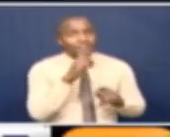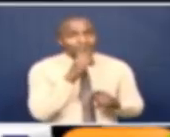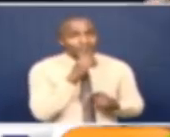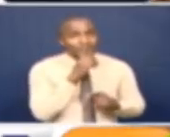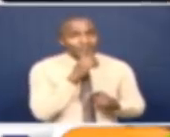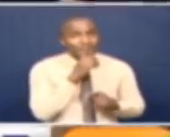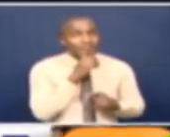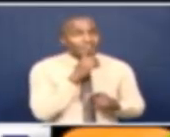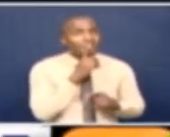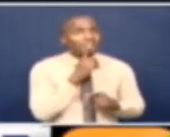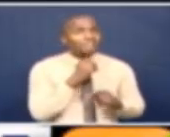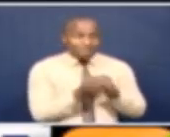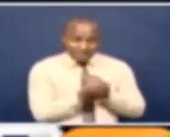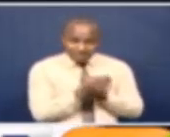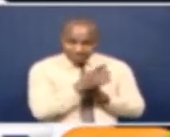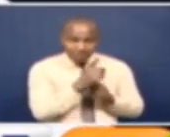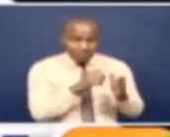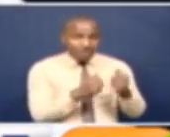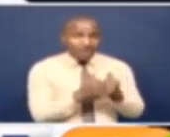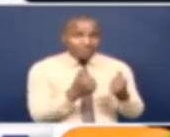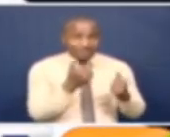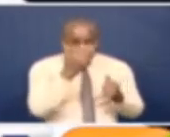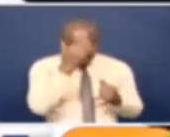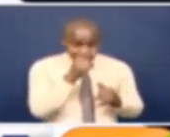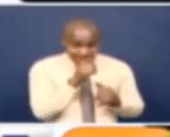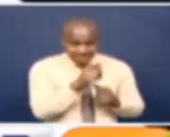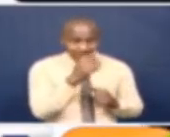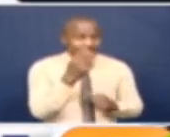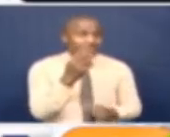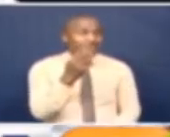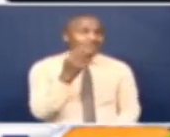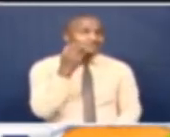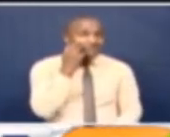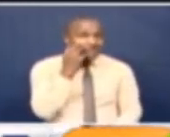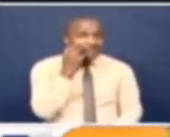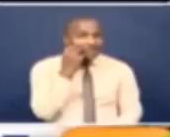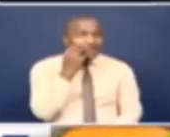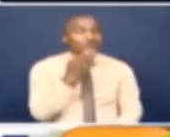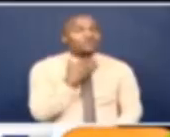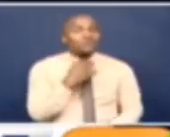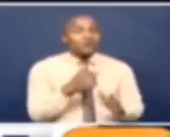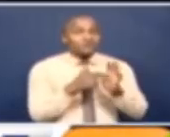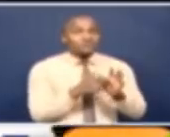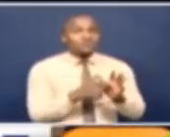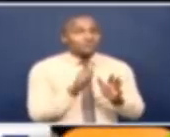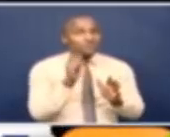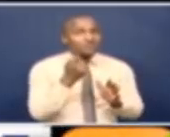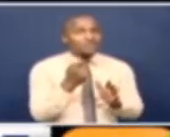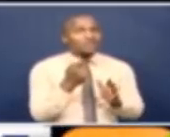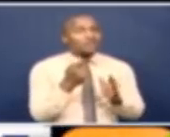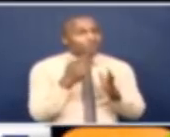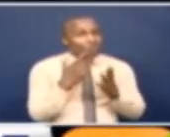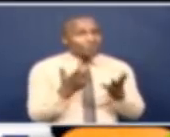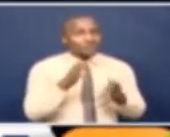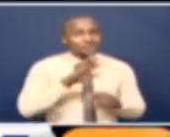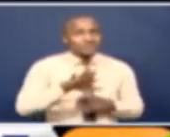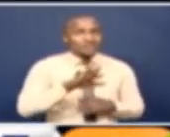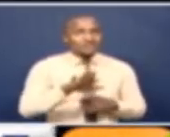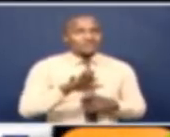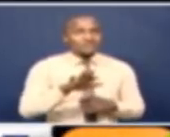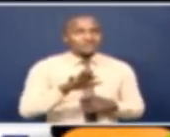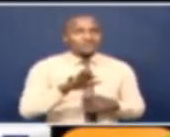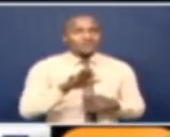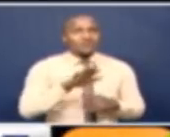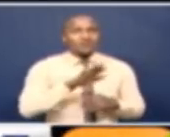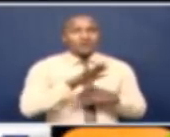know, and let me explain to you what happened, because this is very sad. And I want to show the Kenyans what is left of all